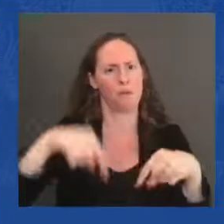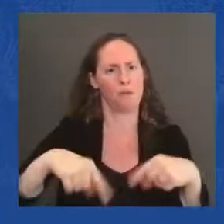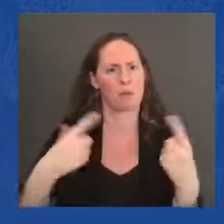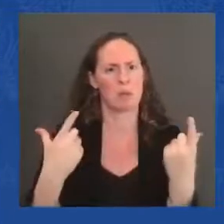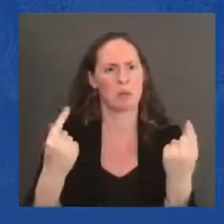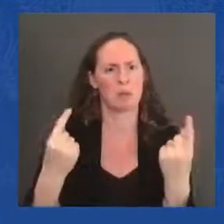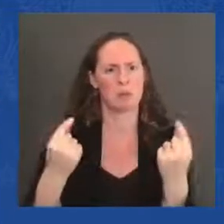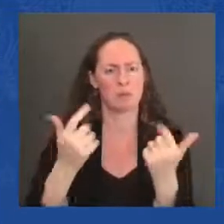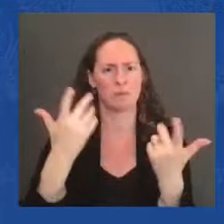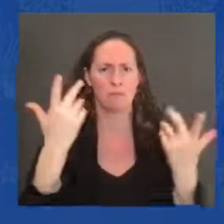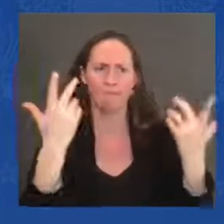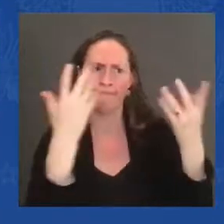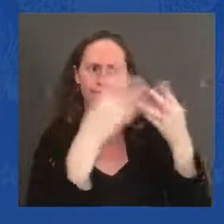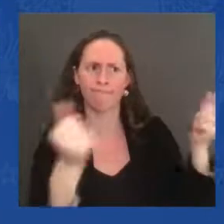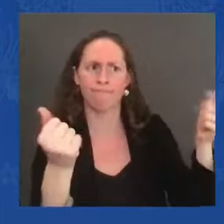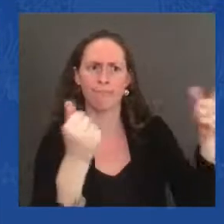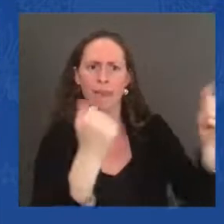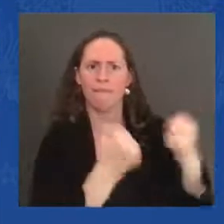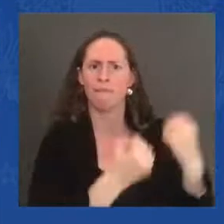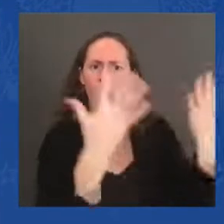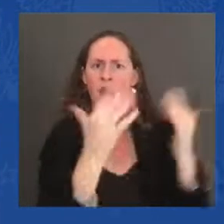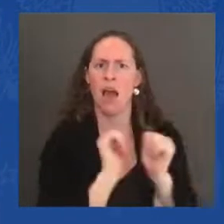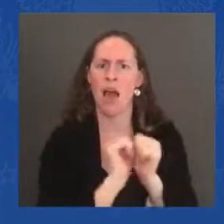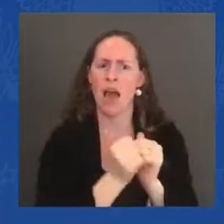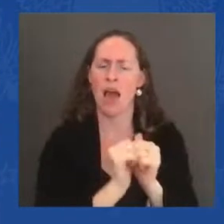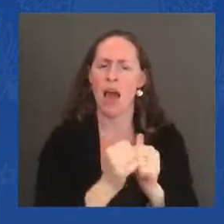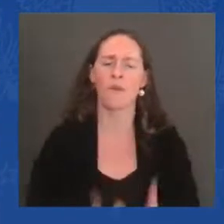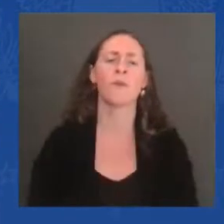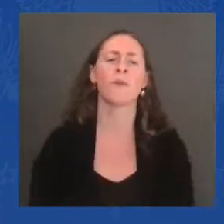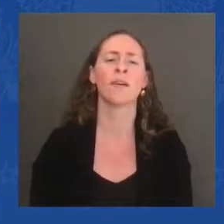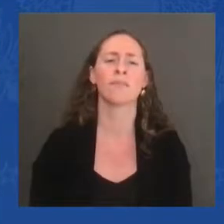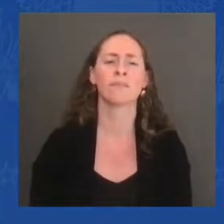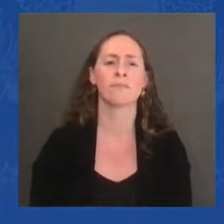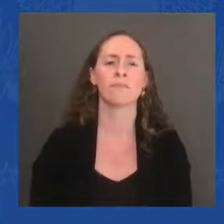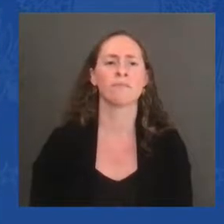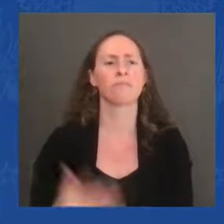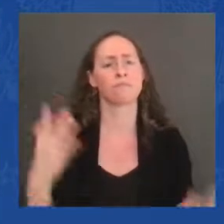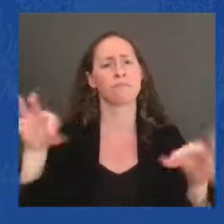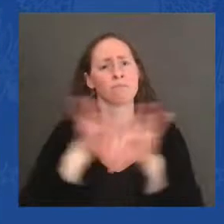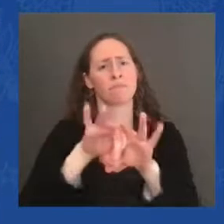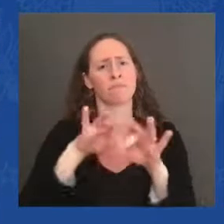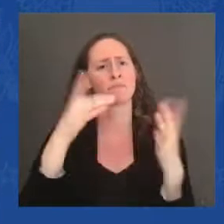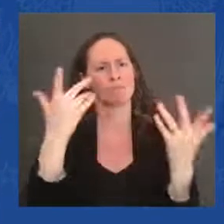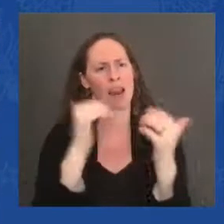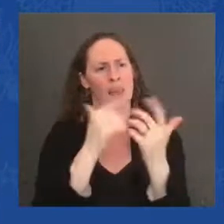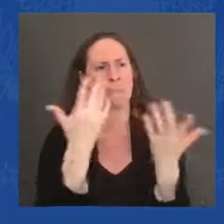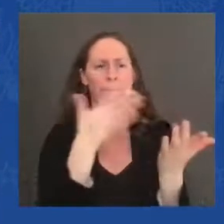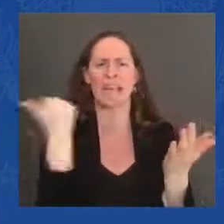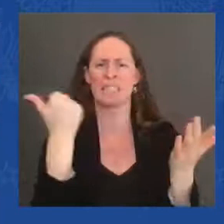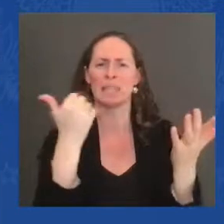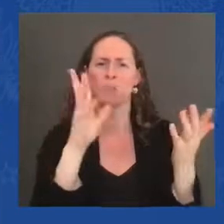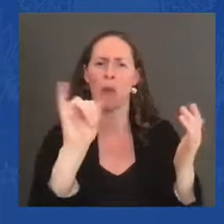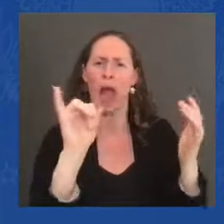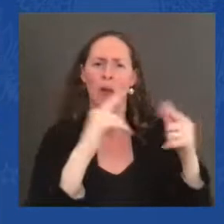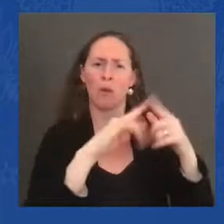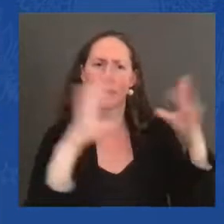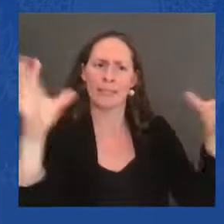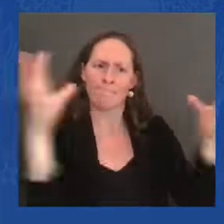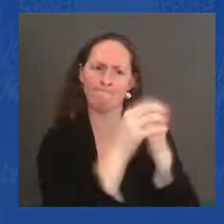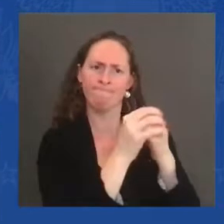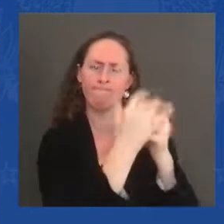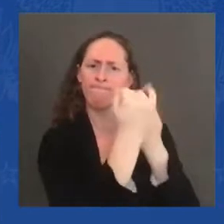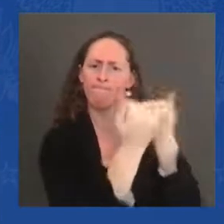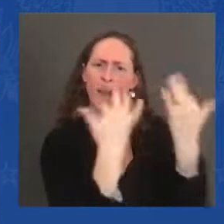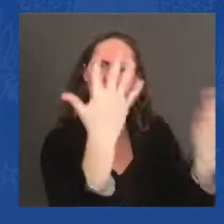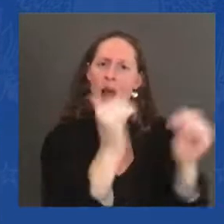requires the commitment, the cooperation, and the coordination of all of us, all of our partners. State forestry agencies, such as